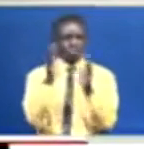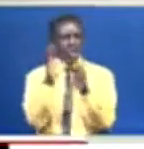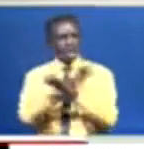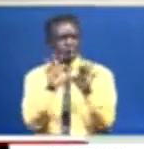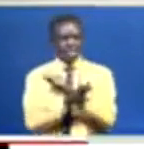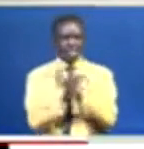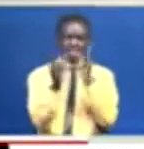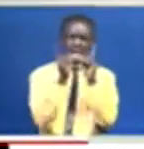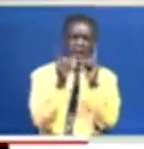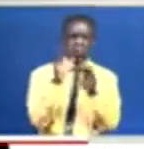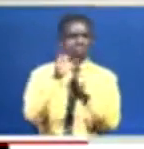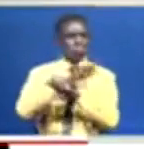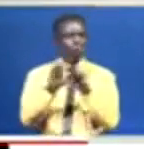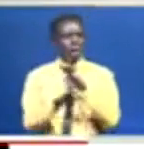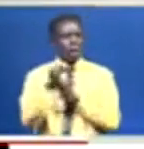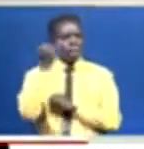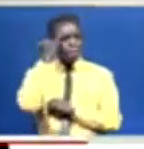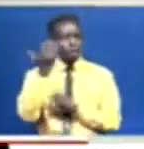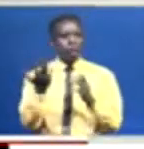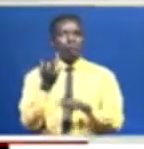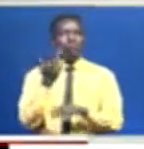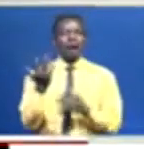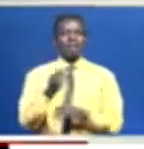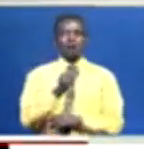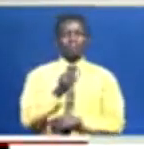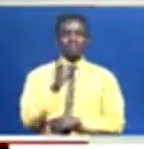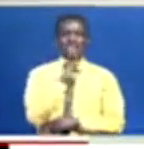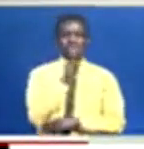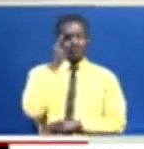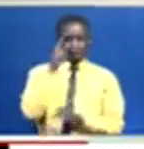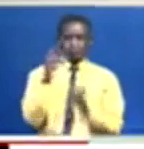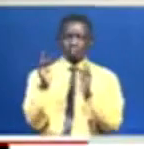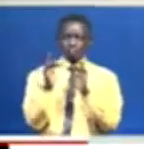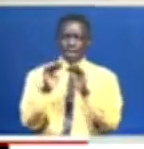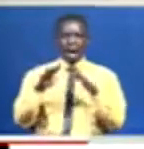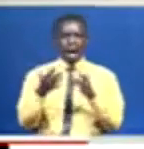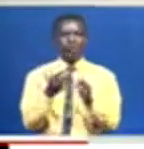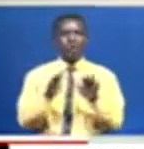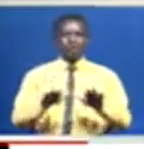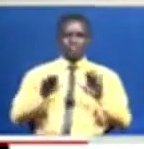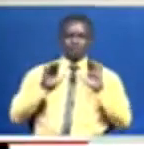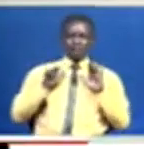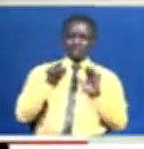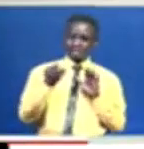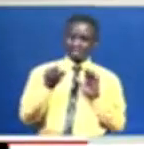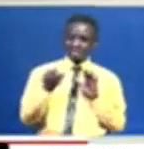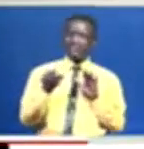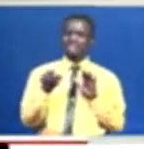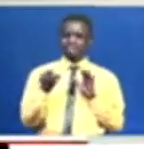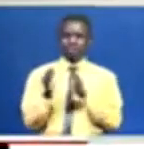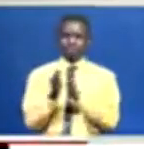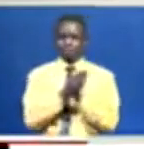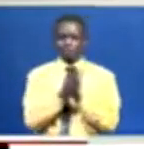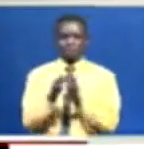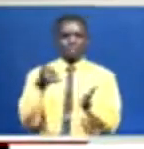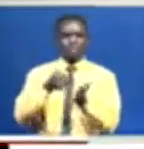emerging cyber threats and how to avert such incidences and ways to ensure business continuity in cases of